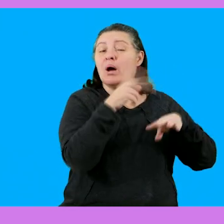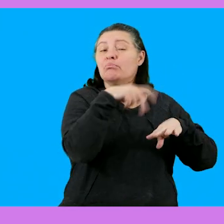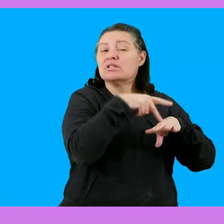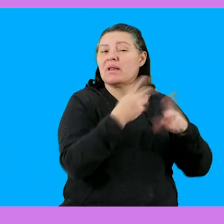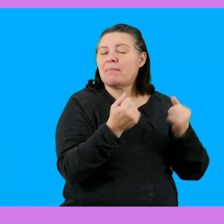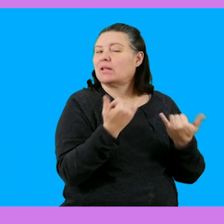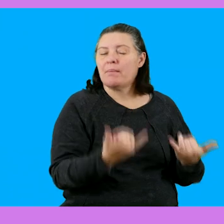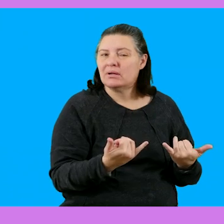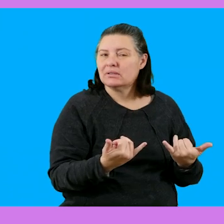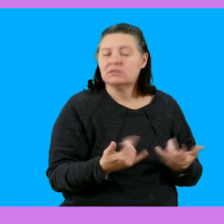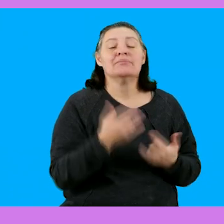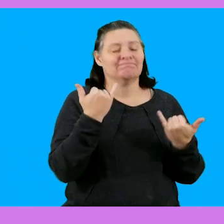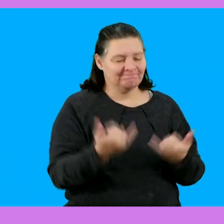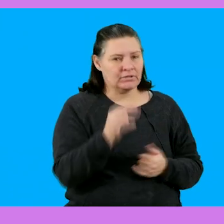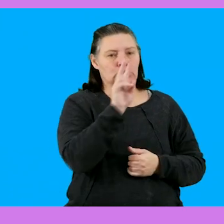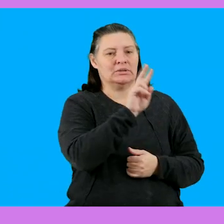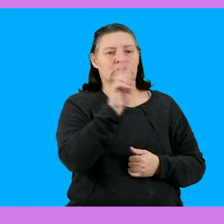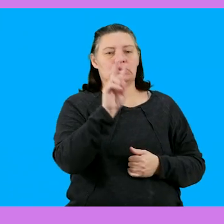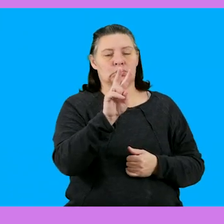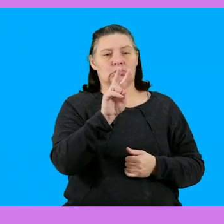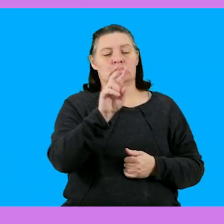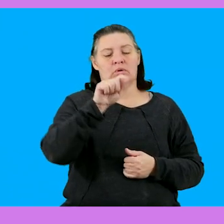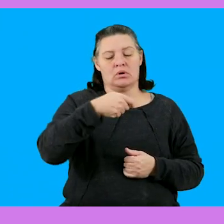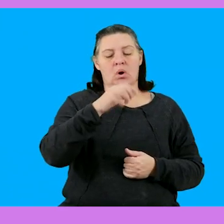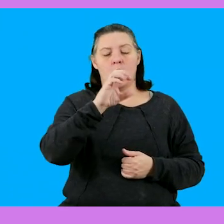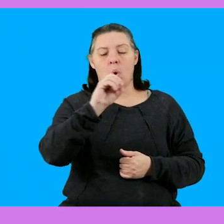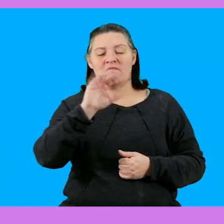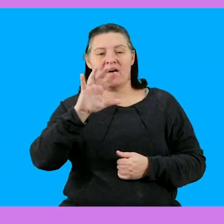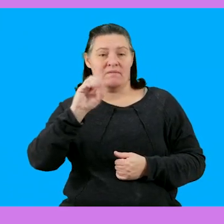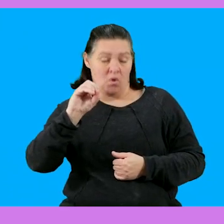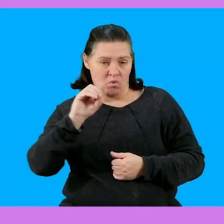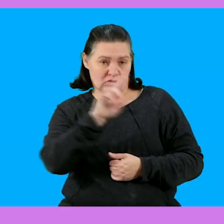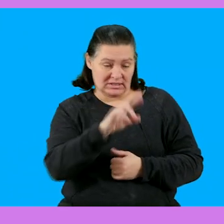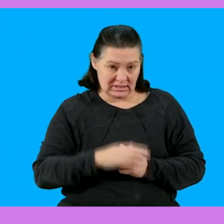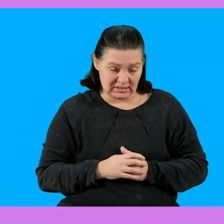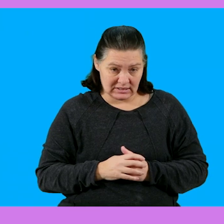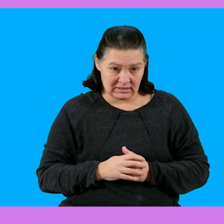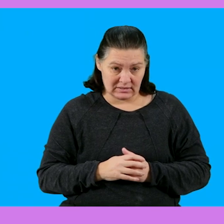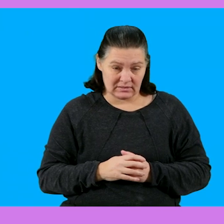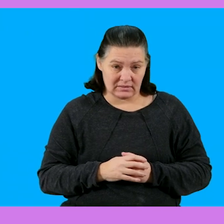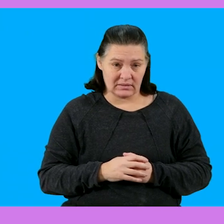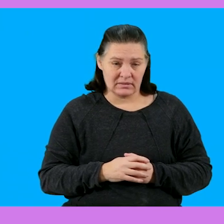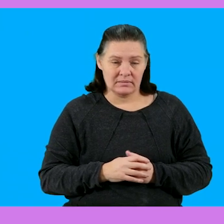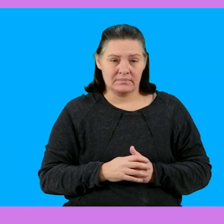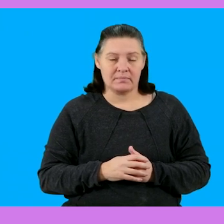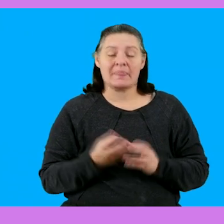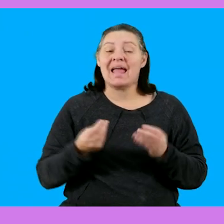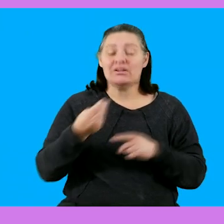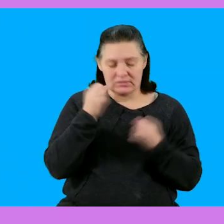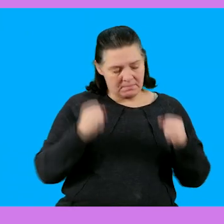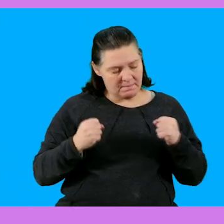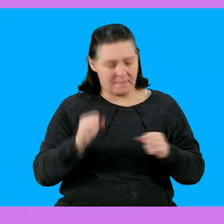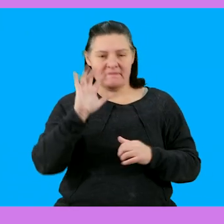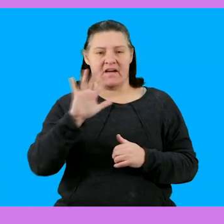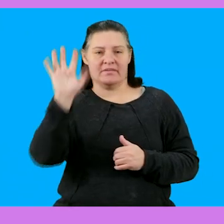now? Now the new principal amount is 22,000 rand and 50. Okay, 22,050 rand.